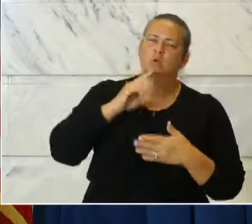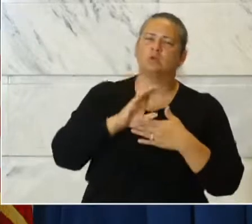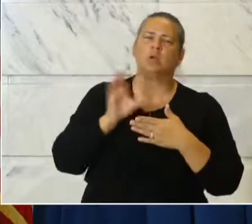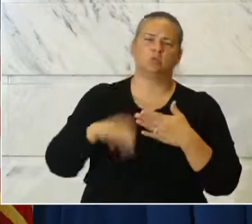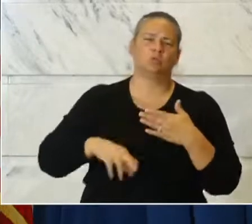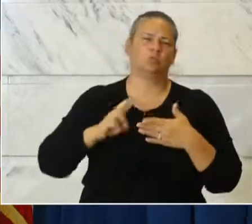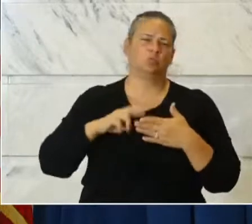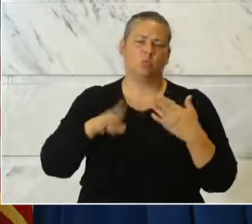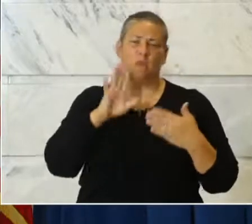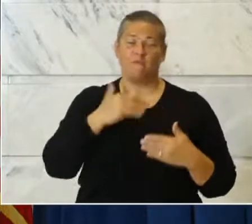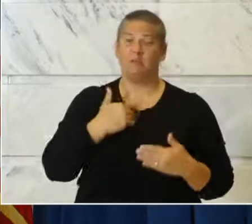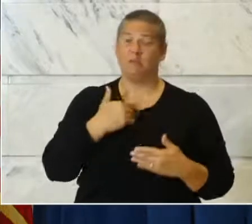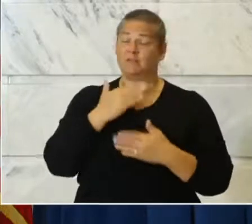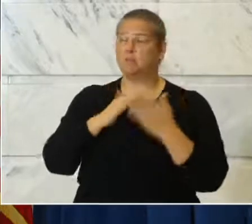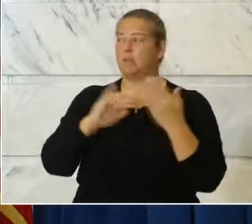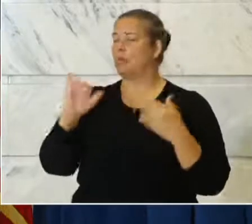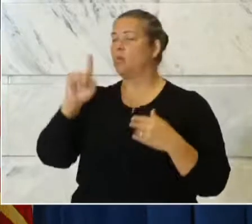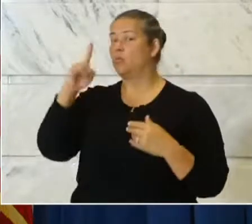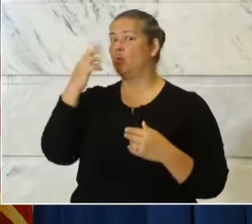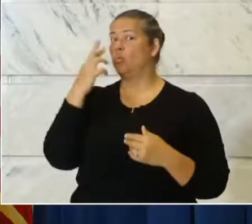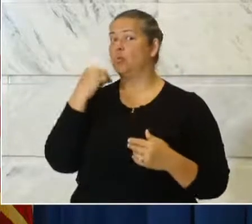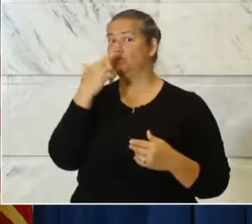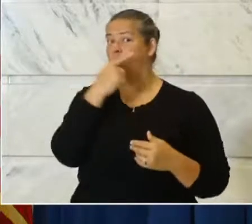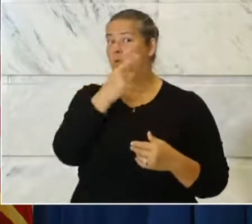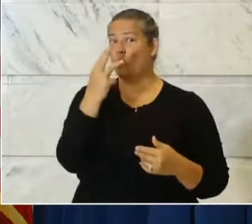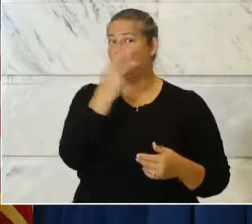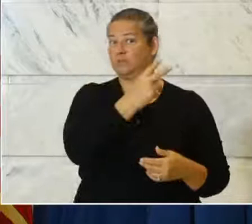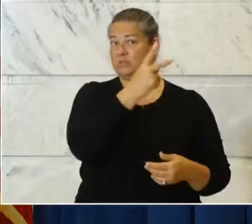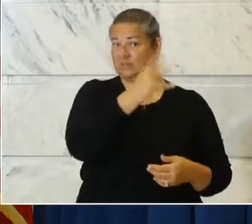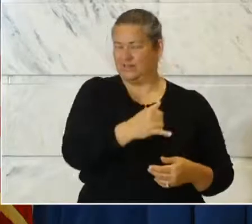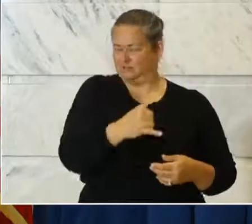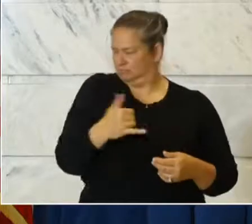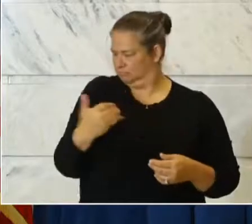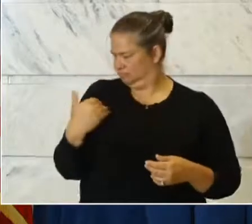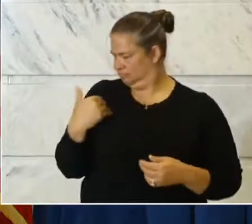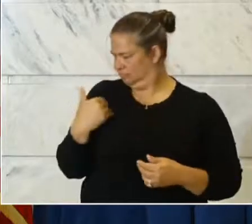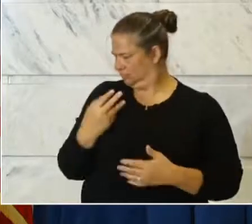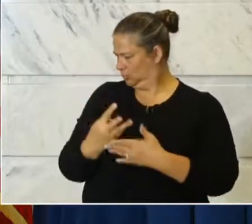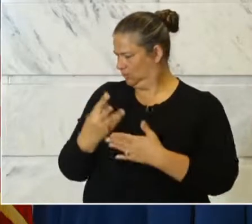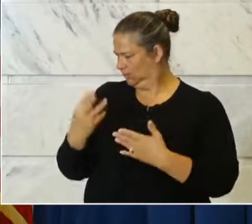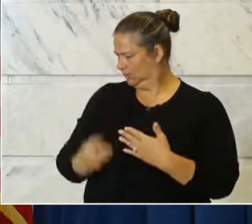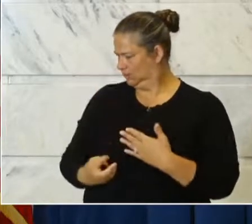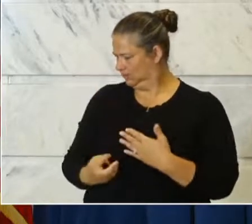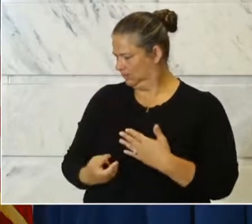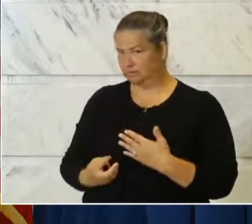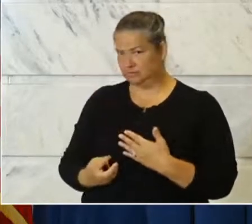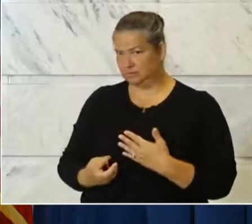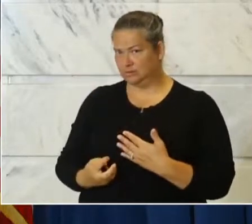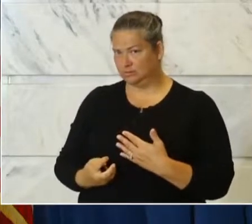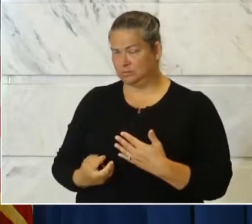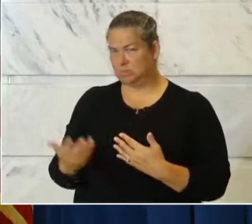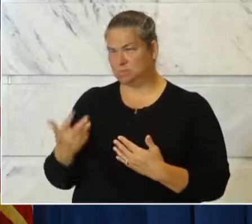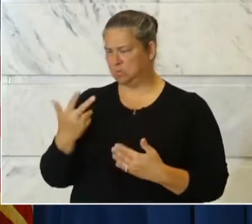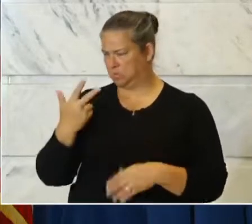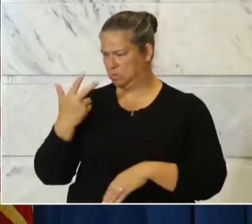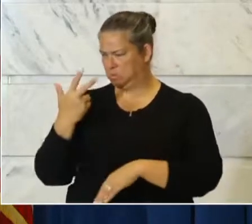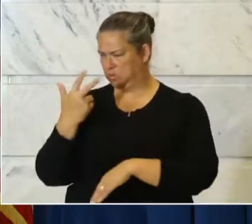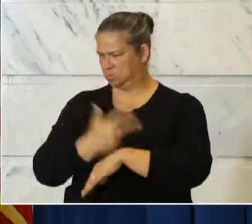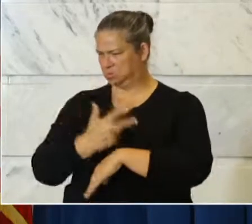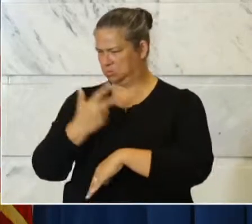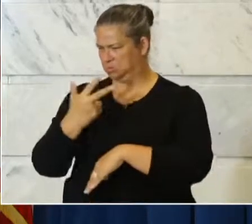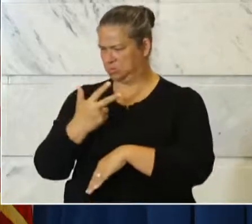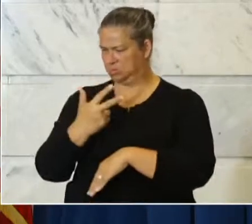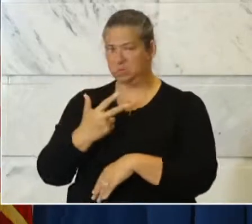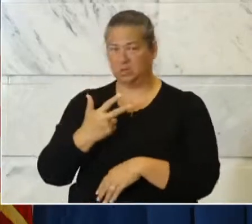know individuals that went to a restaurant in Western Kentucky just this weekend, maybe 3 days ago, and